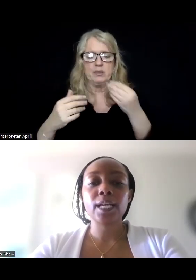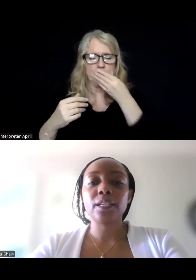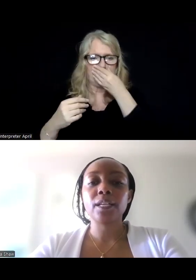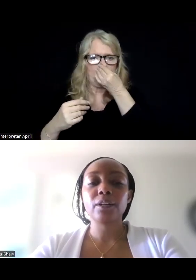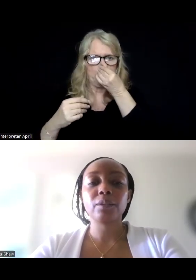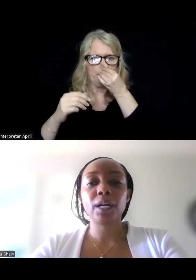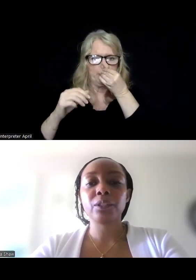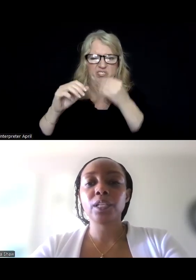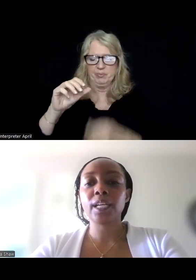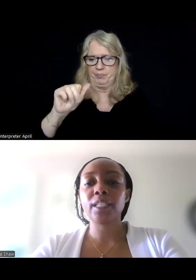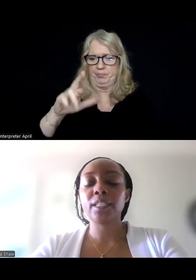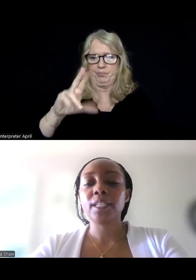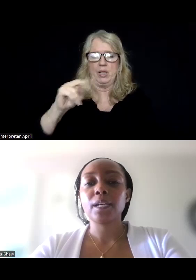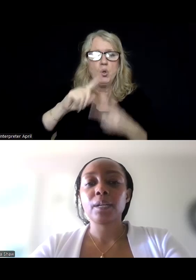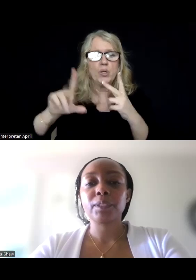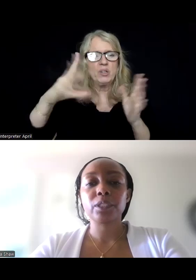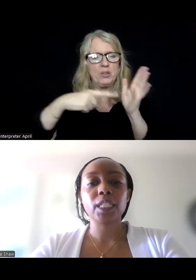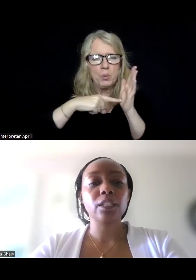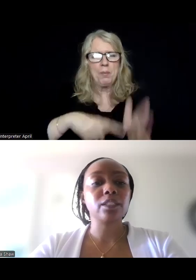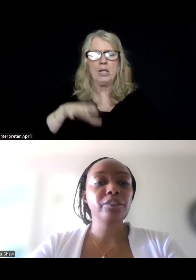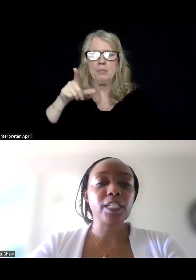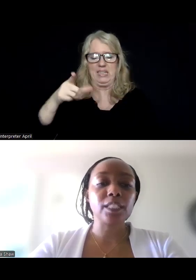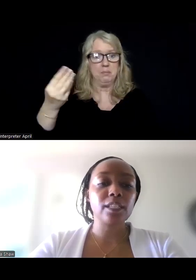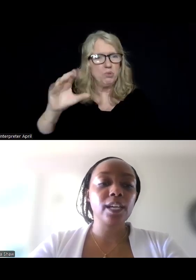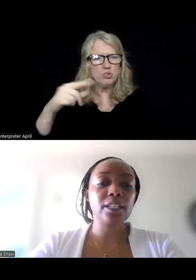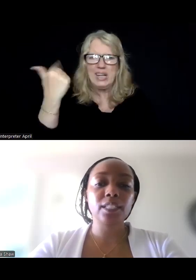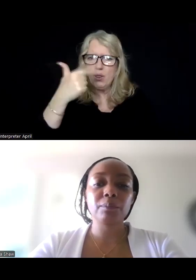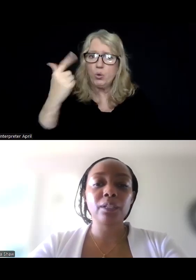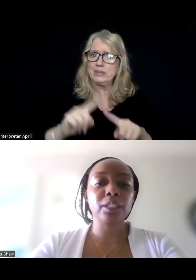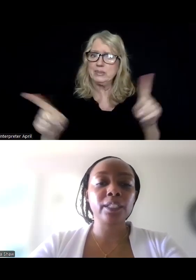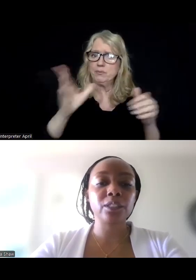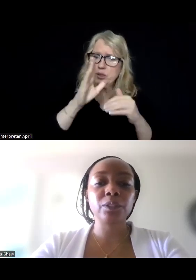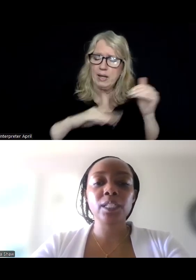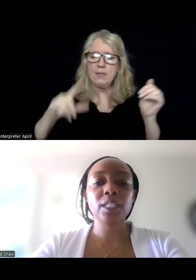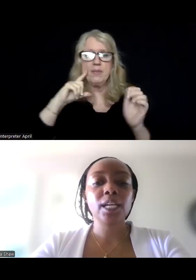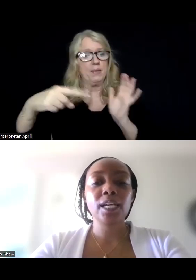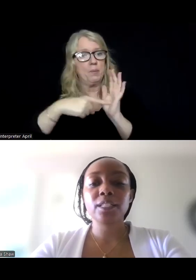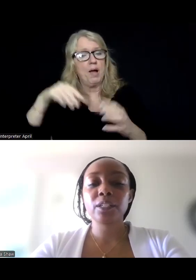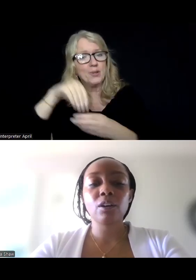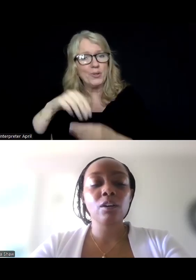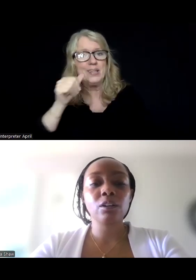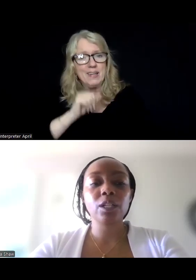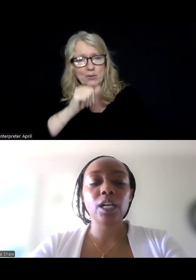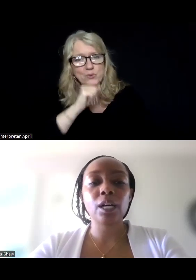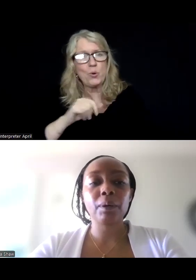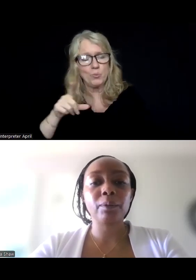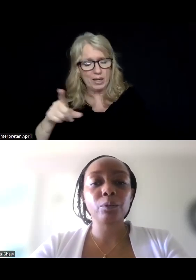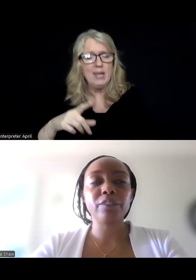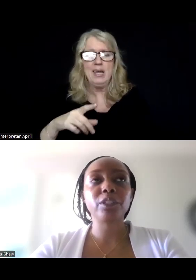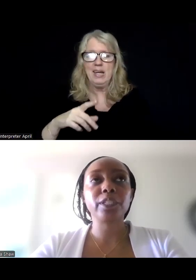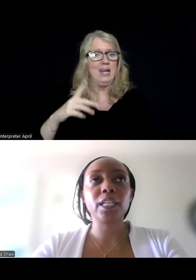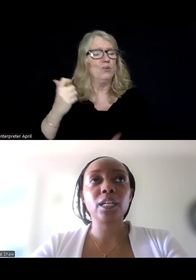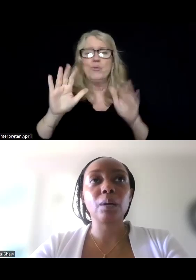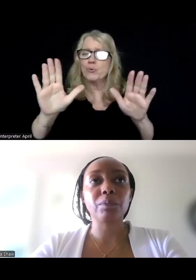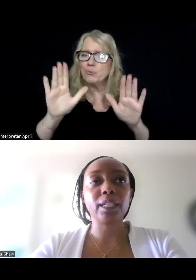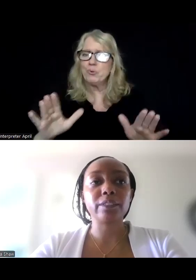Lauren and her model in Missouri looks different than, say, the model in Arizona, and they're all great